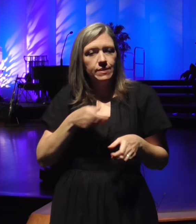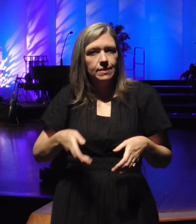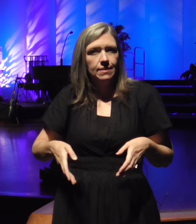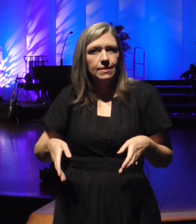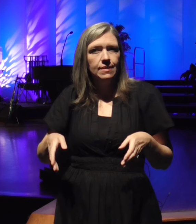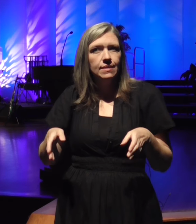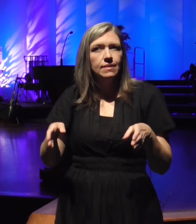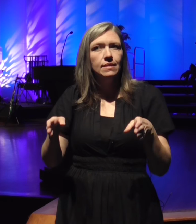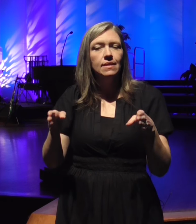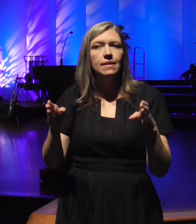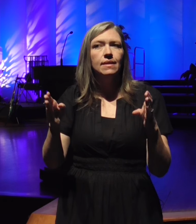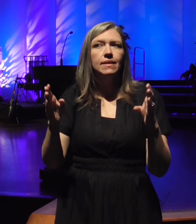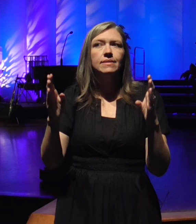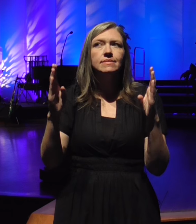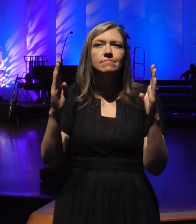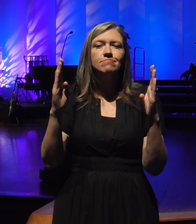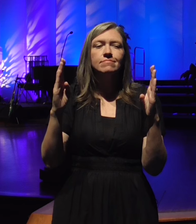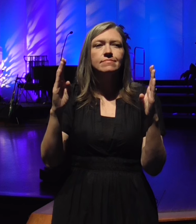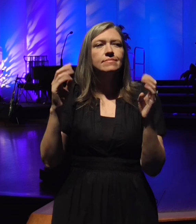over